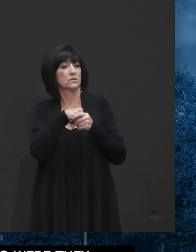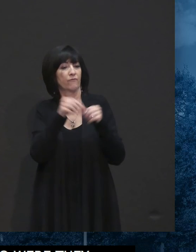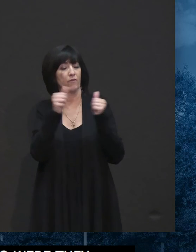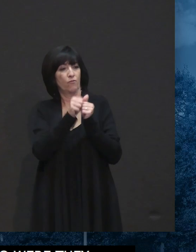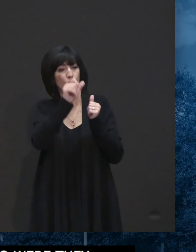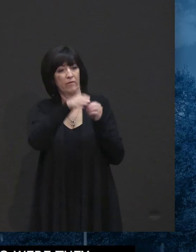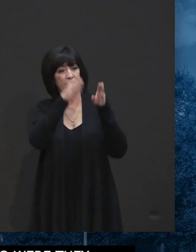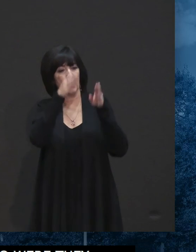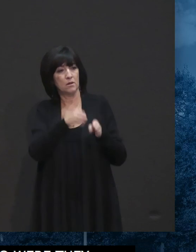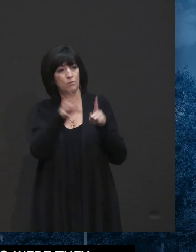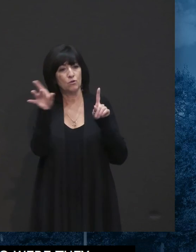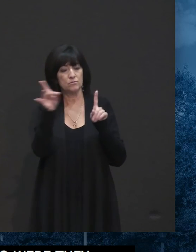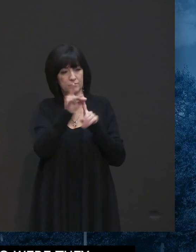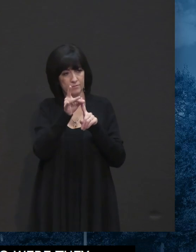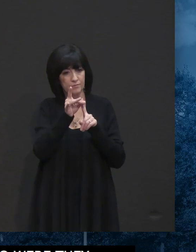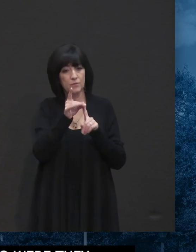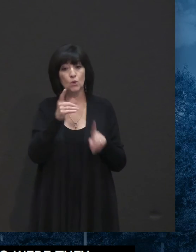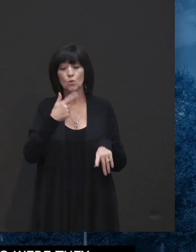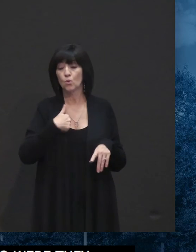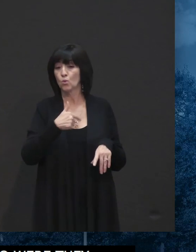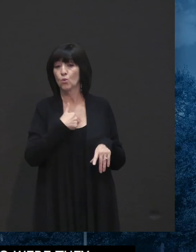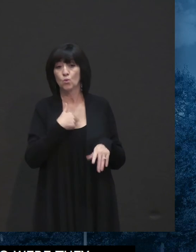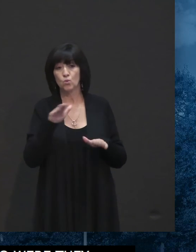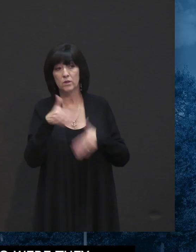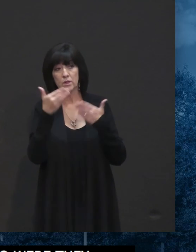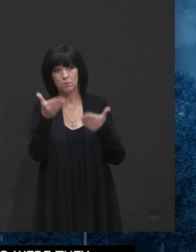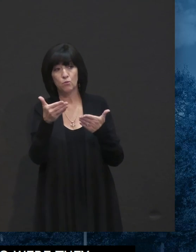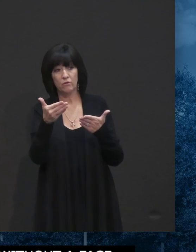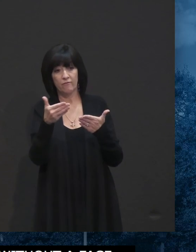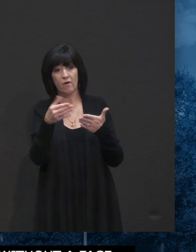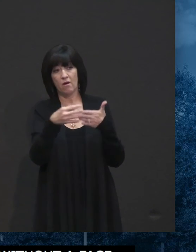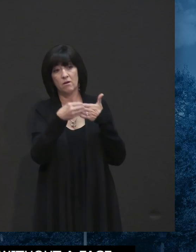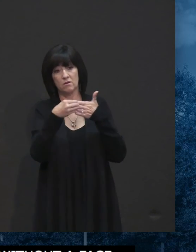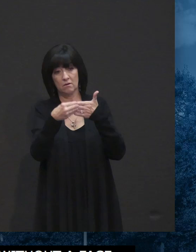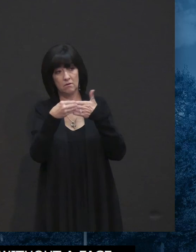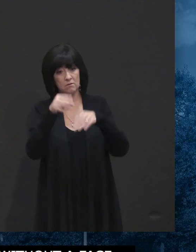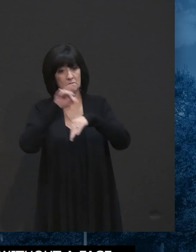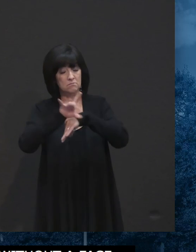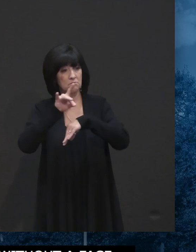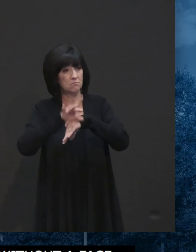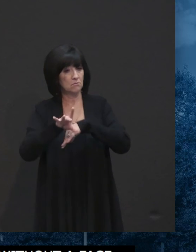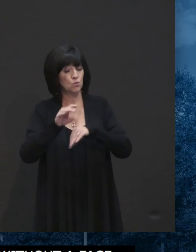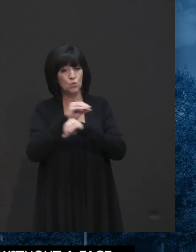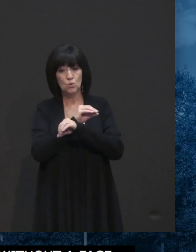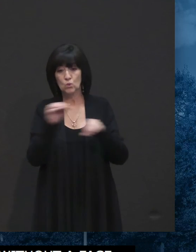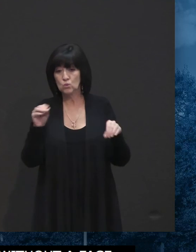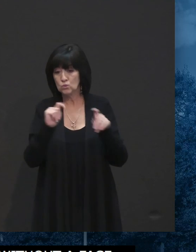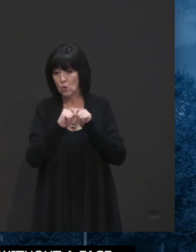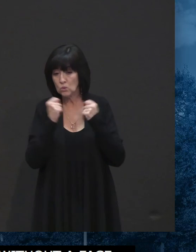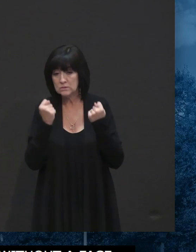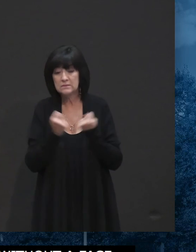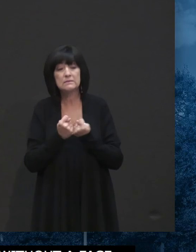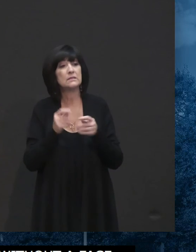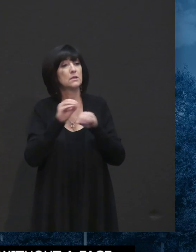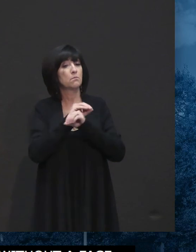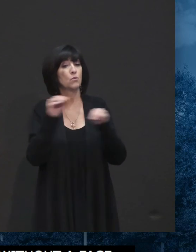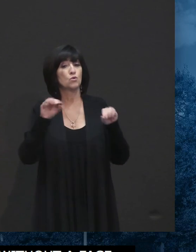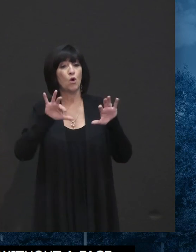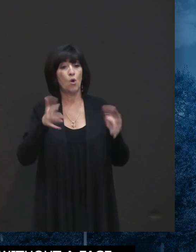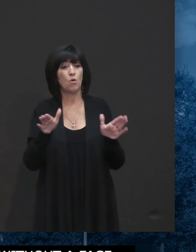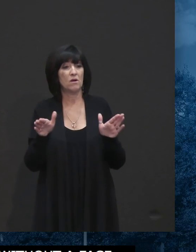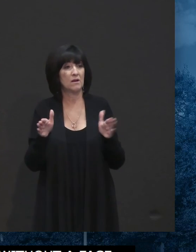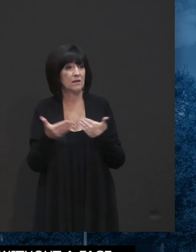no teams, no classrooms are impacted in any way if we don't see any evidence of close